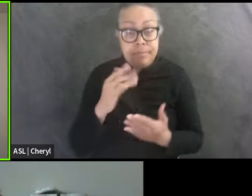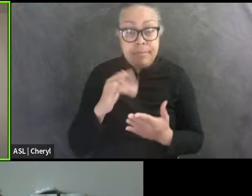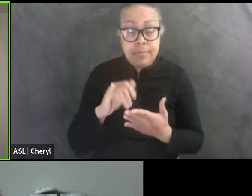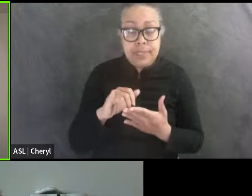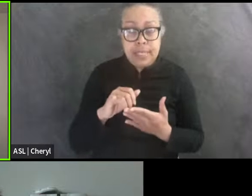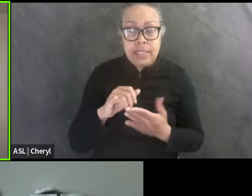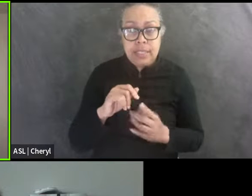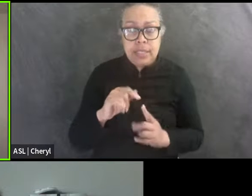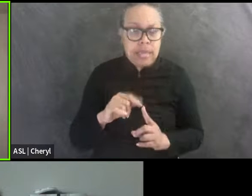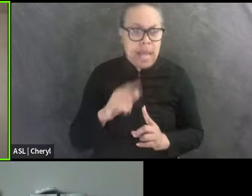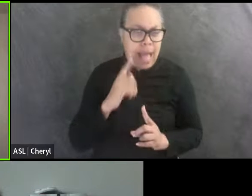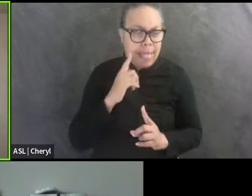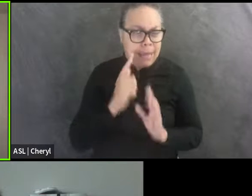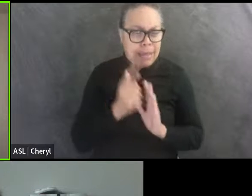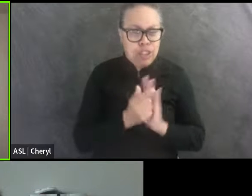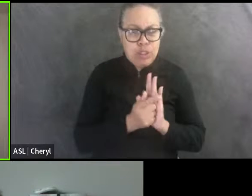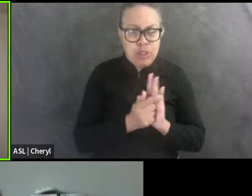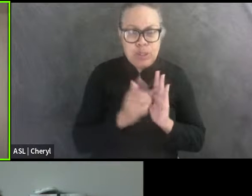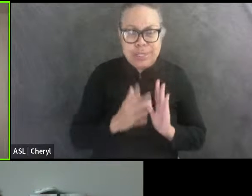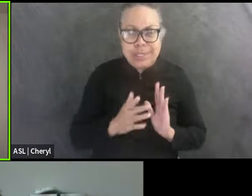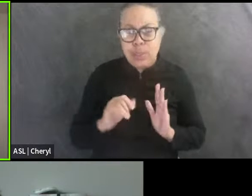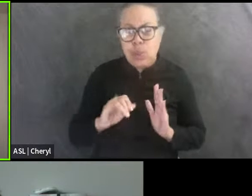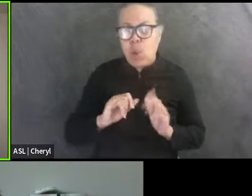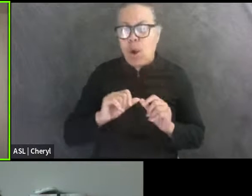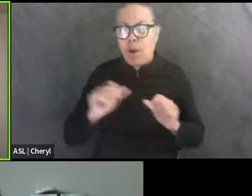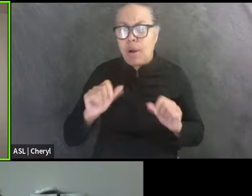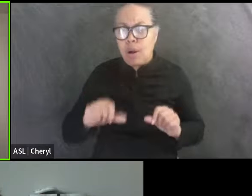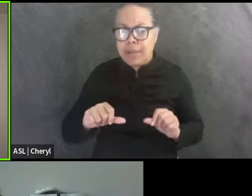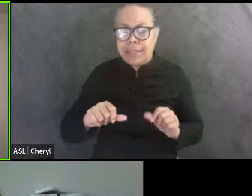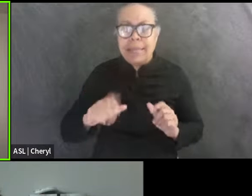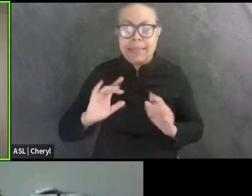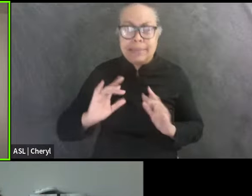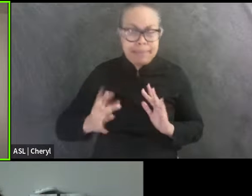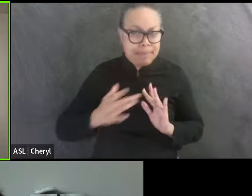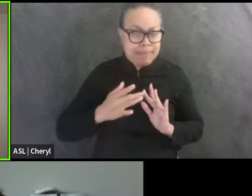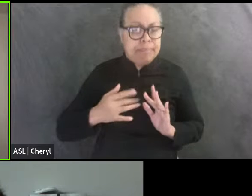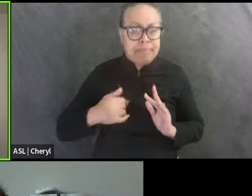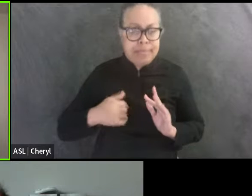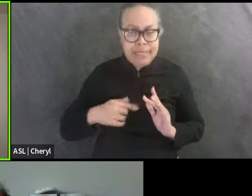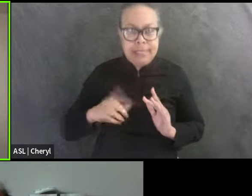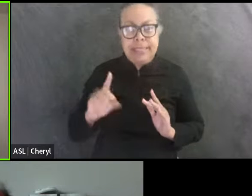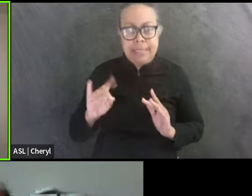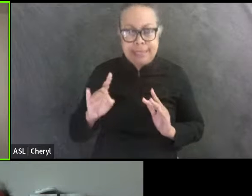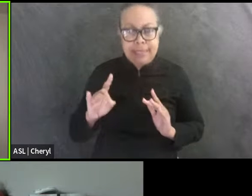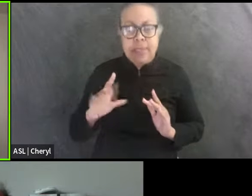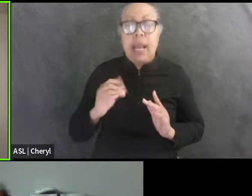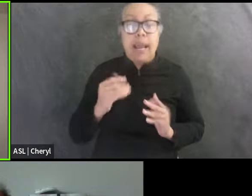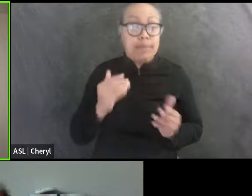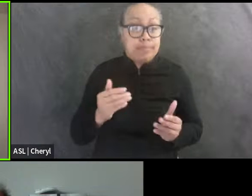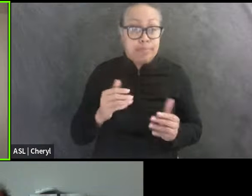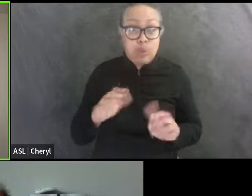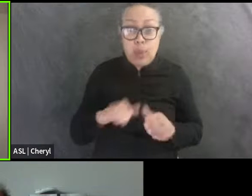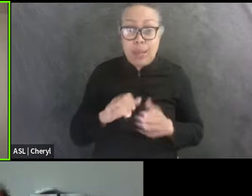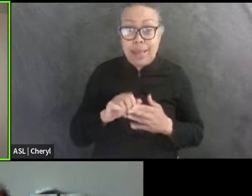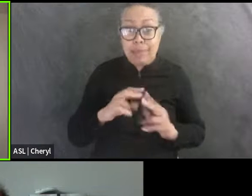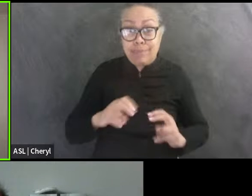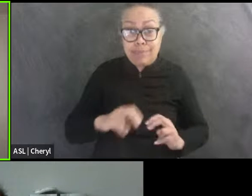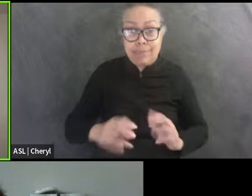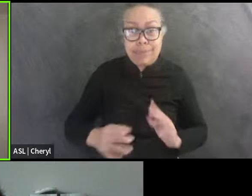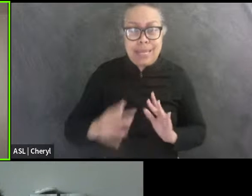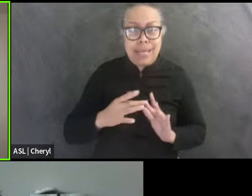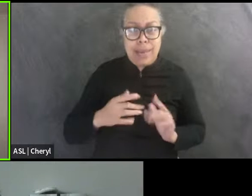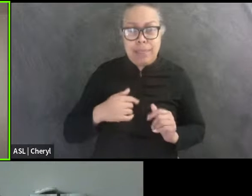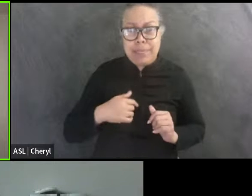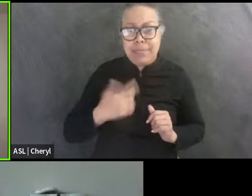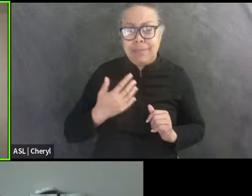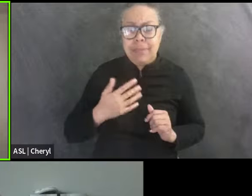I think it was the attorney or the architect did reach out to me. They are doing that. They reached out to like 5 or 6